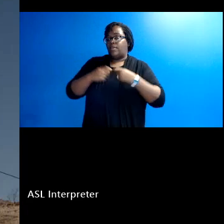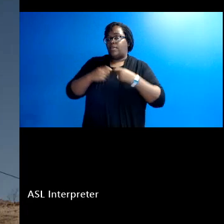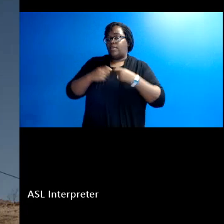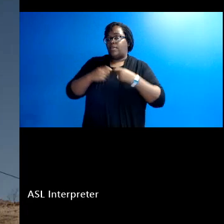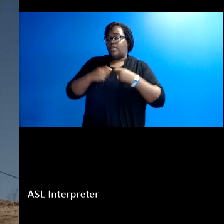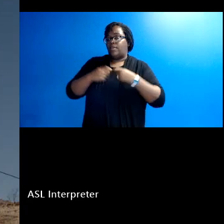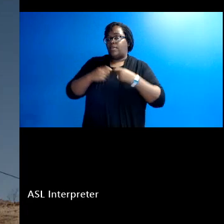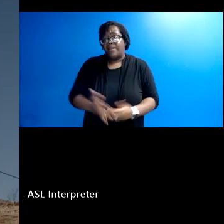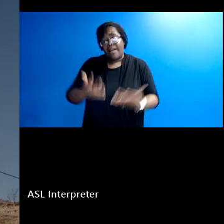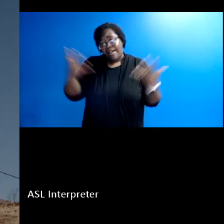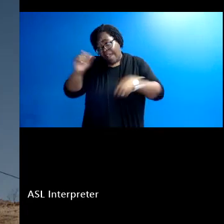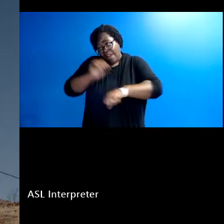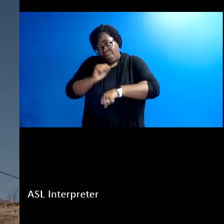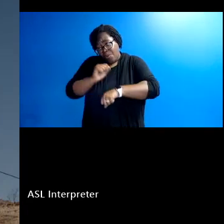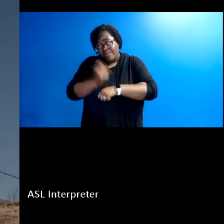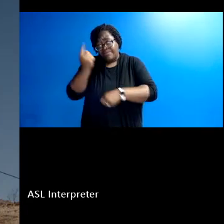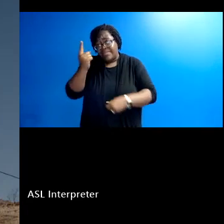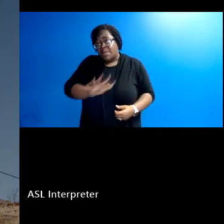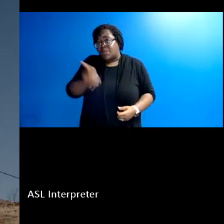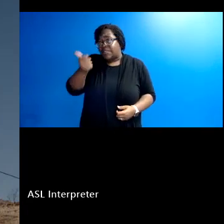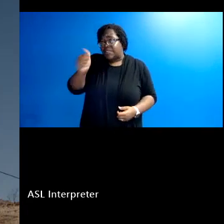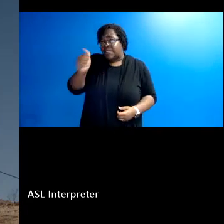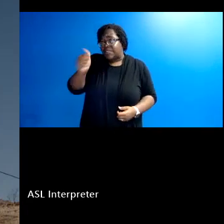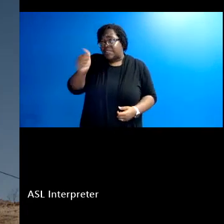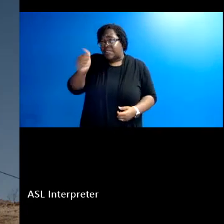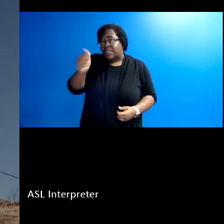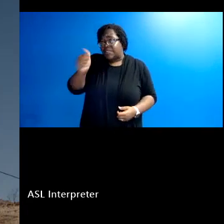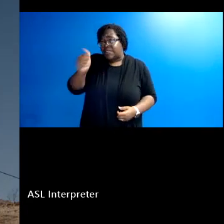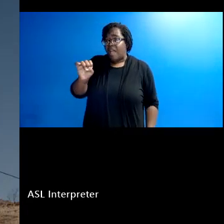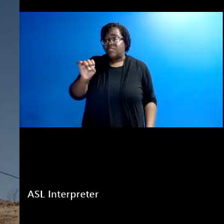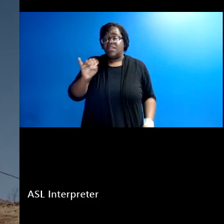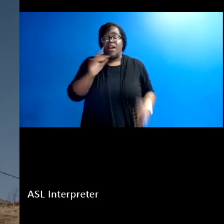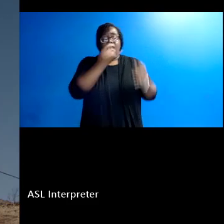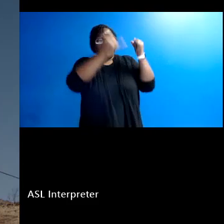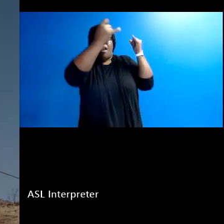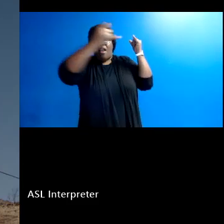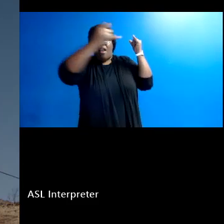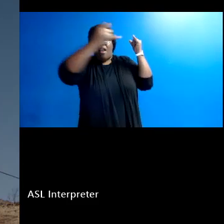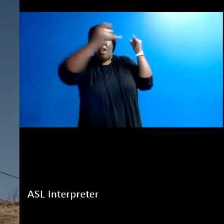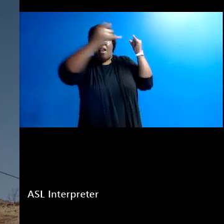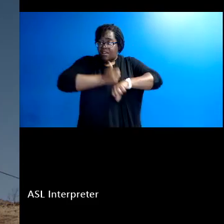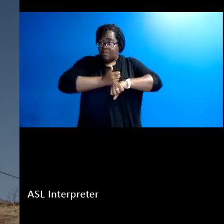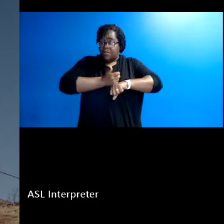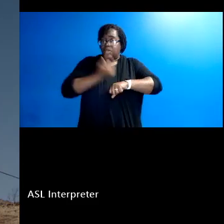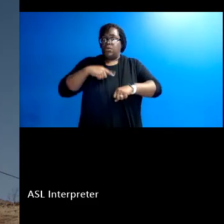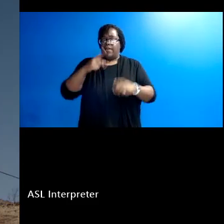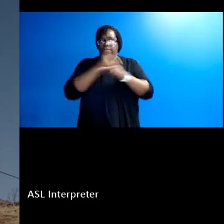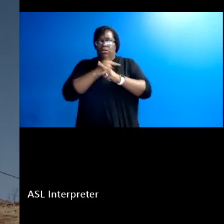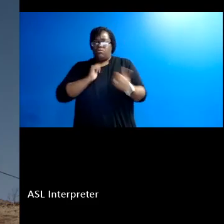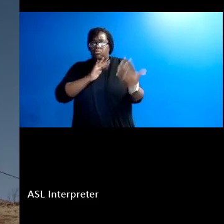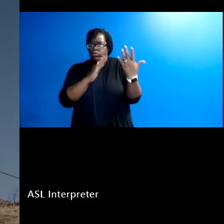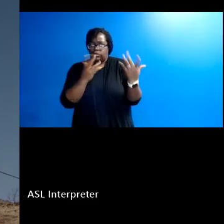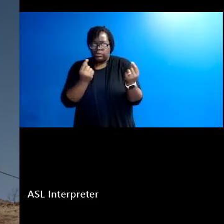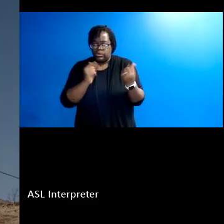As I mentioned, we have about 10,000 miles of distribution lines. So we had to come up with an approach to address this. So if we could move to the next